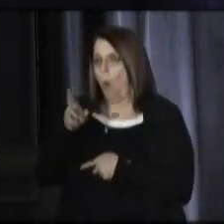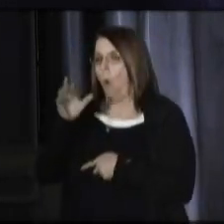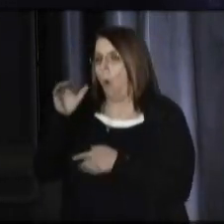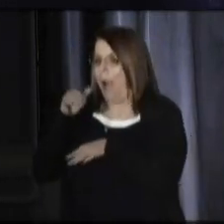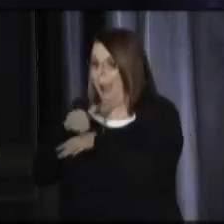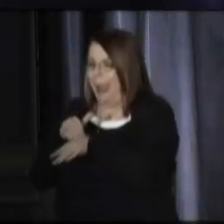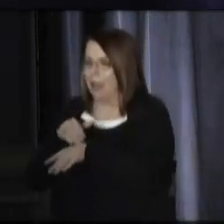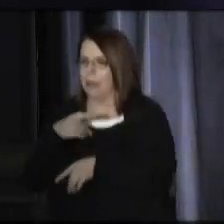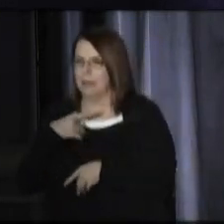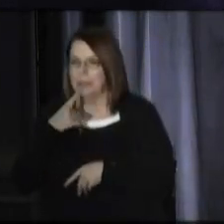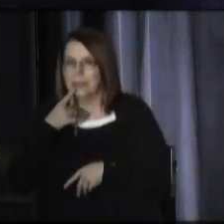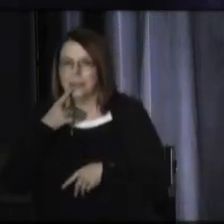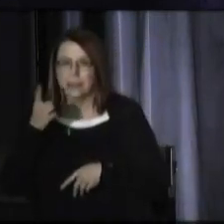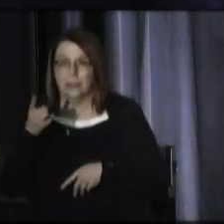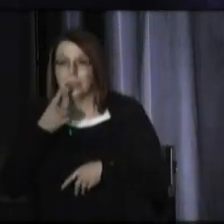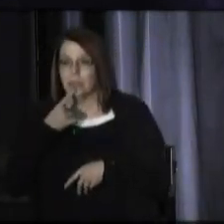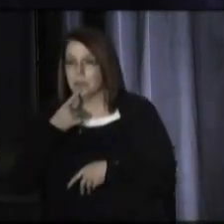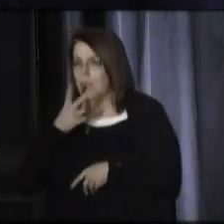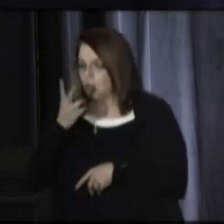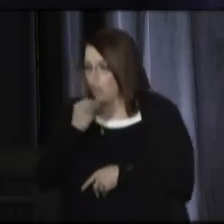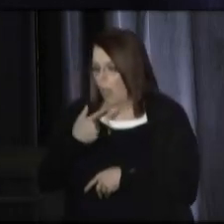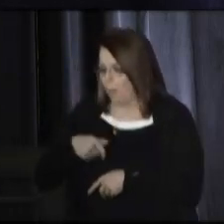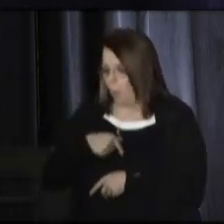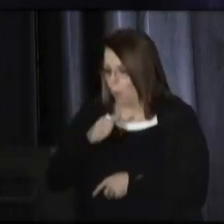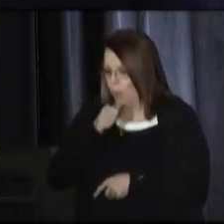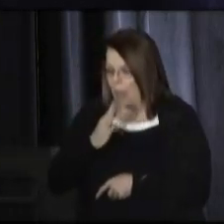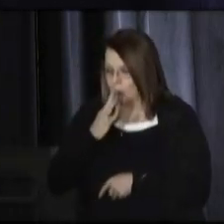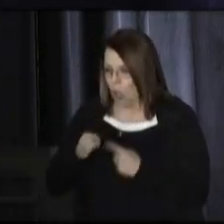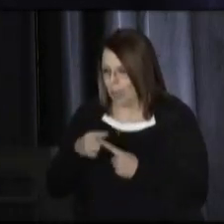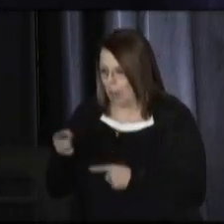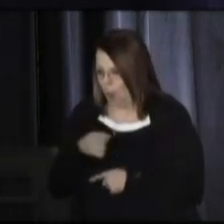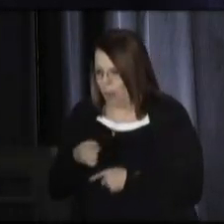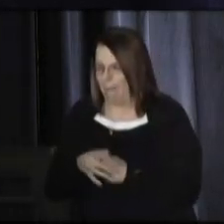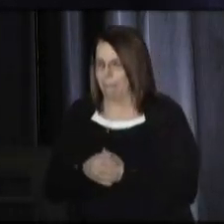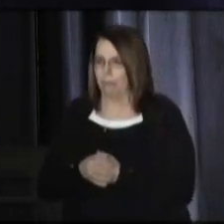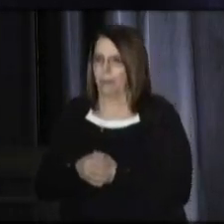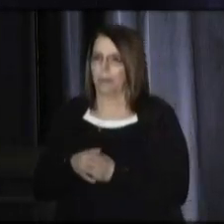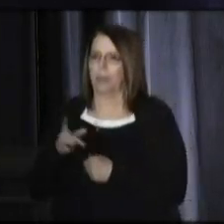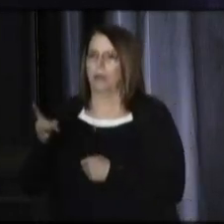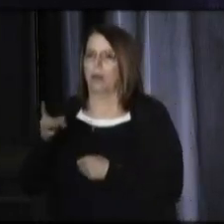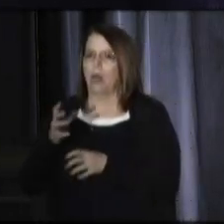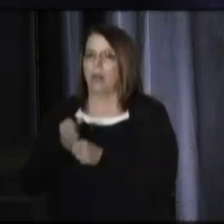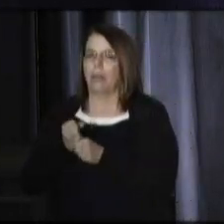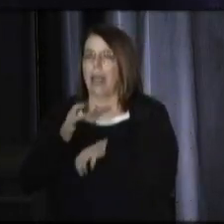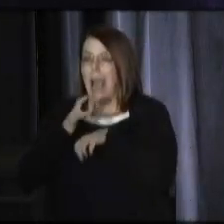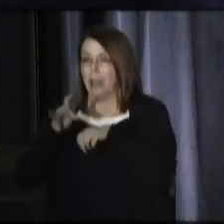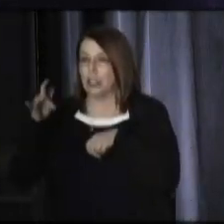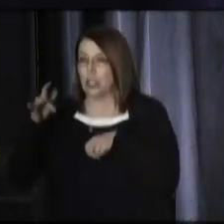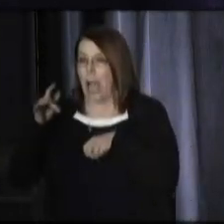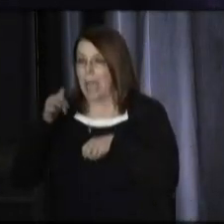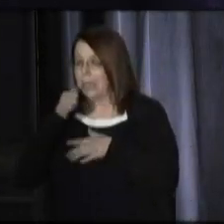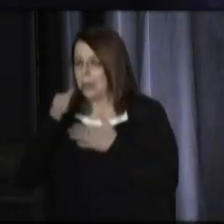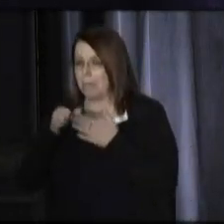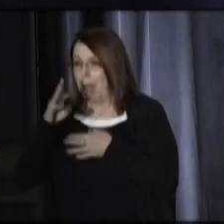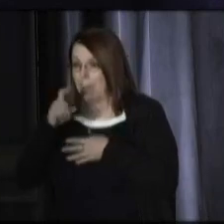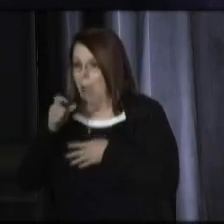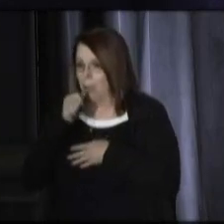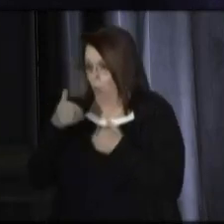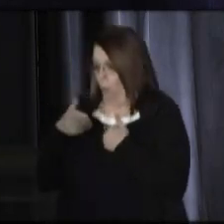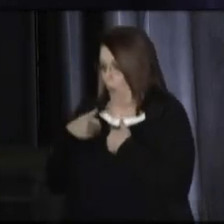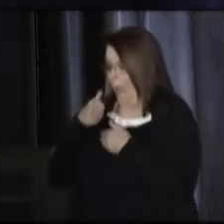her mother and father and older brother. Mama said we should go find out what school she went to and what temple they prayed at, but Baba said